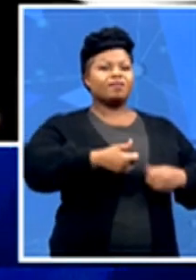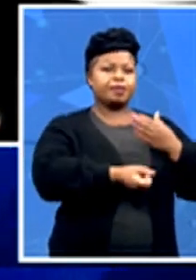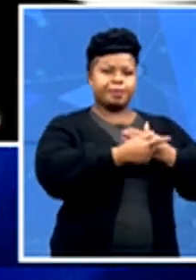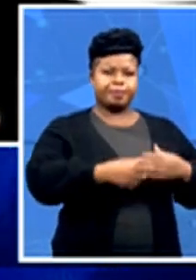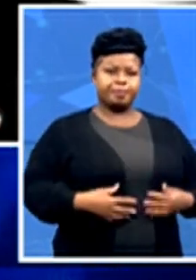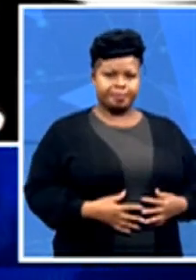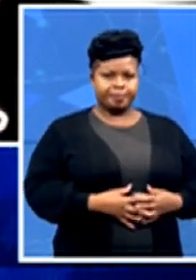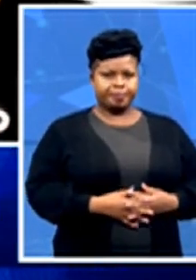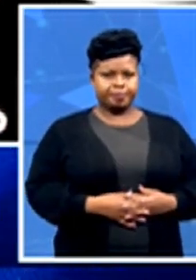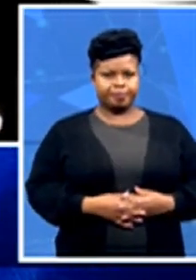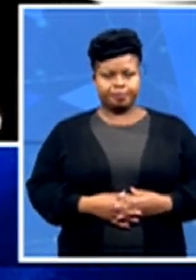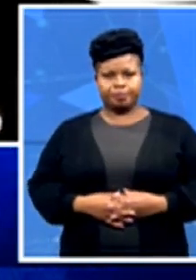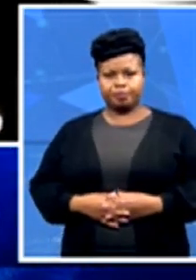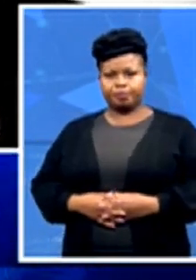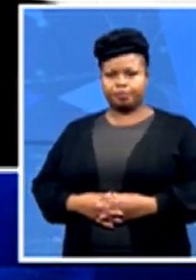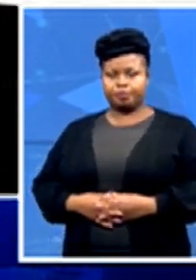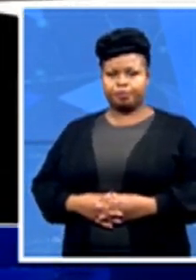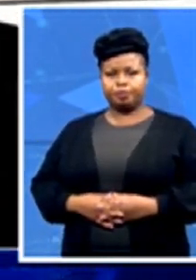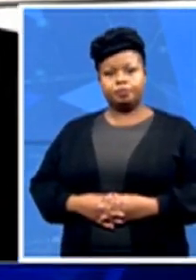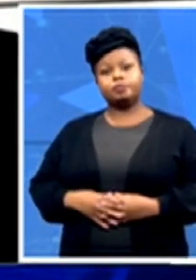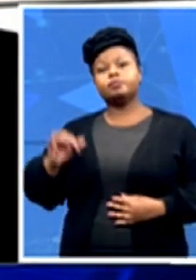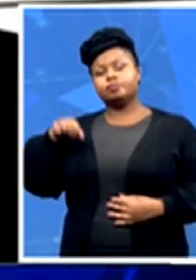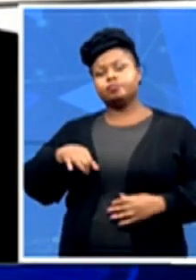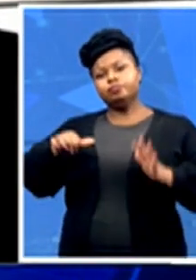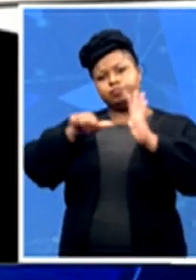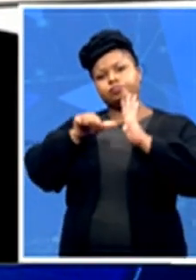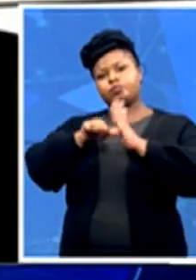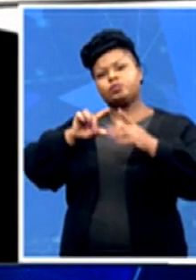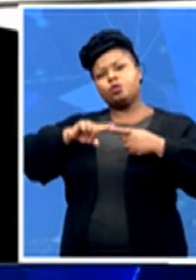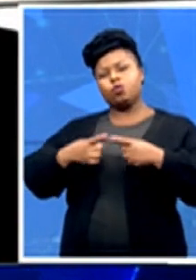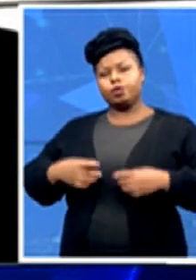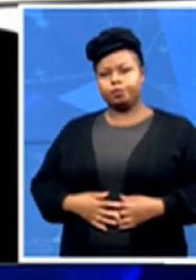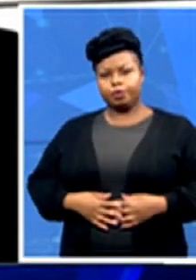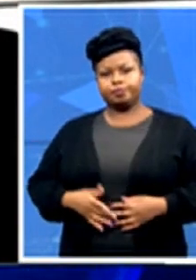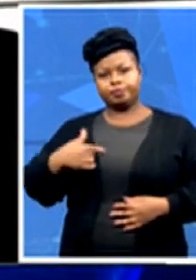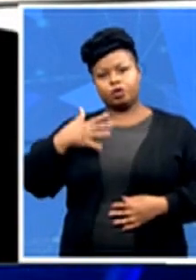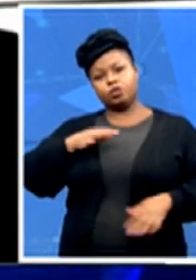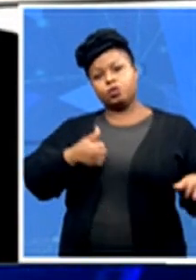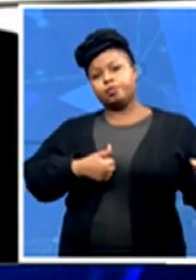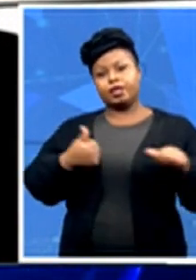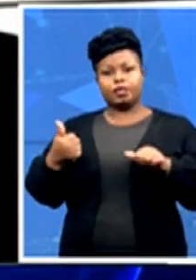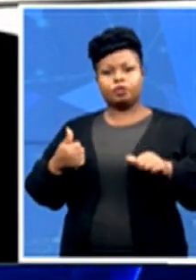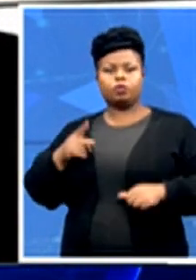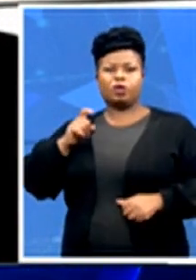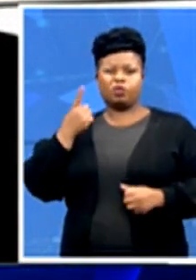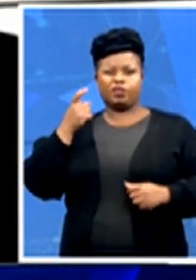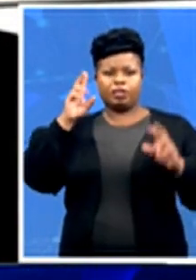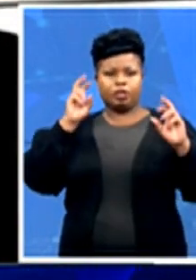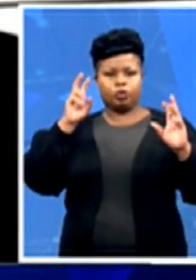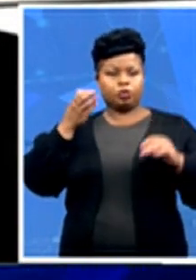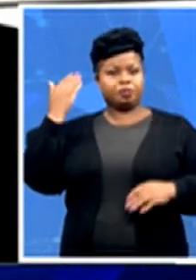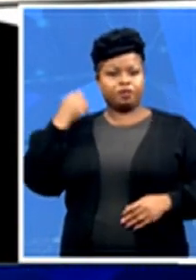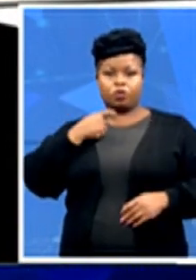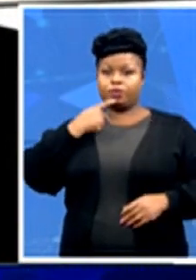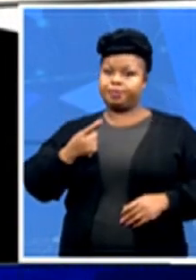So actually, that's quite an important point. And I'll just go back to one of the issues you raised earlier, which is, you know, how